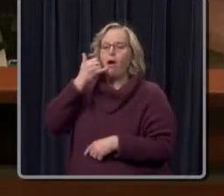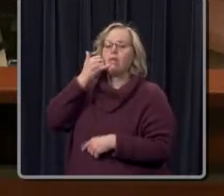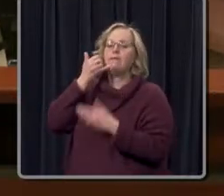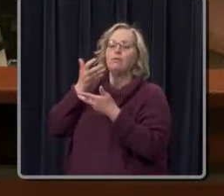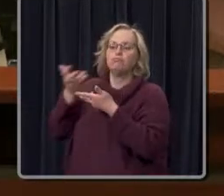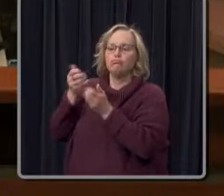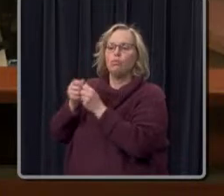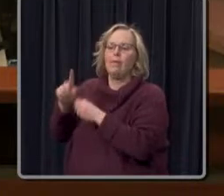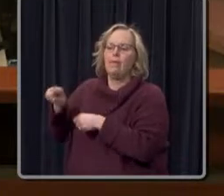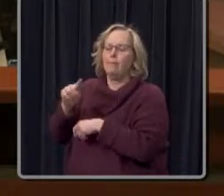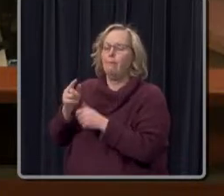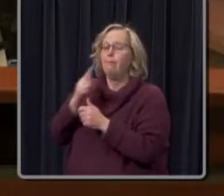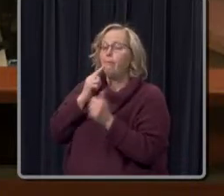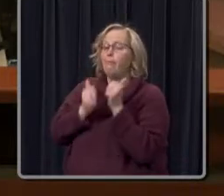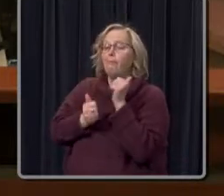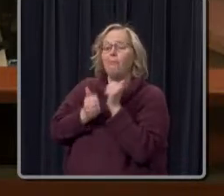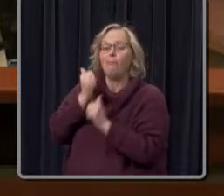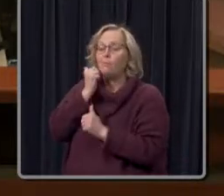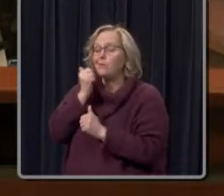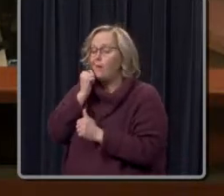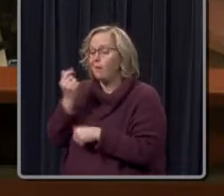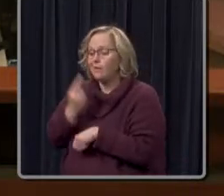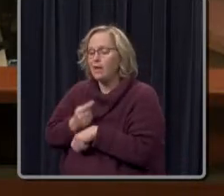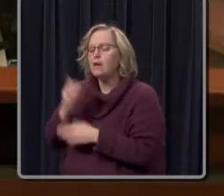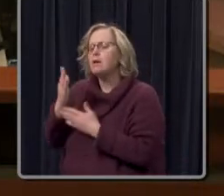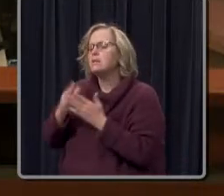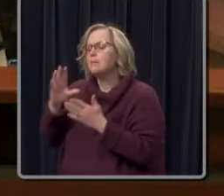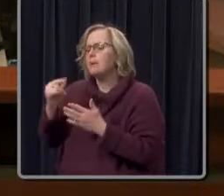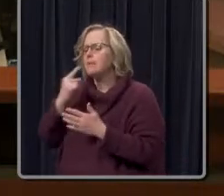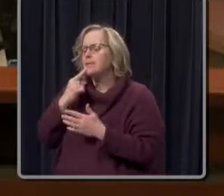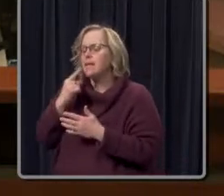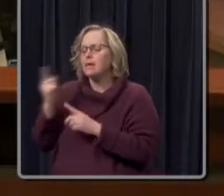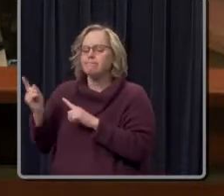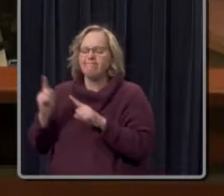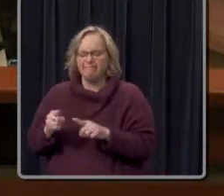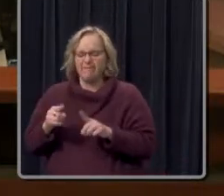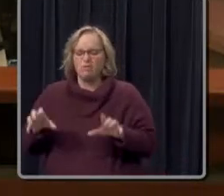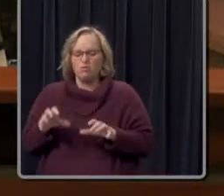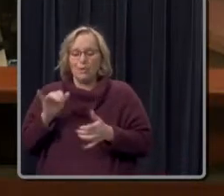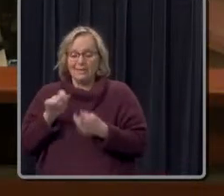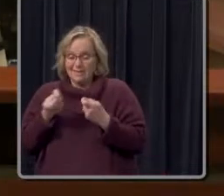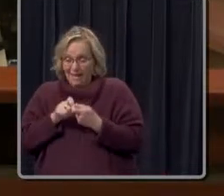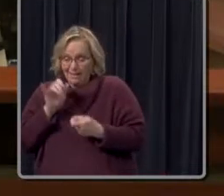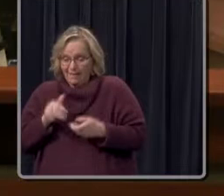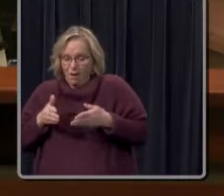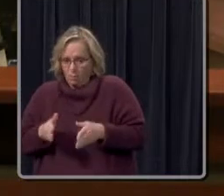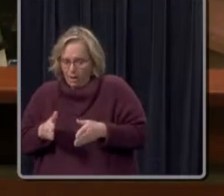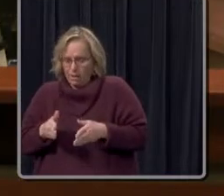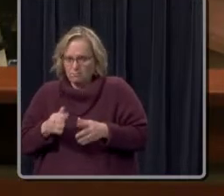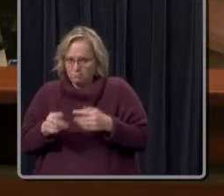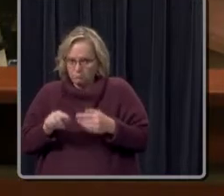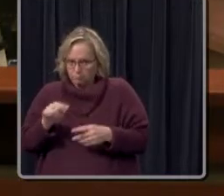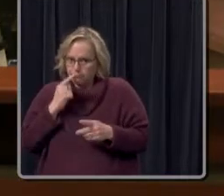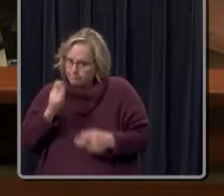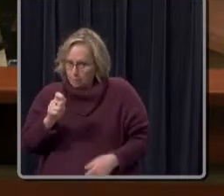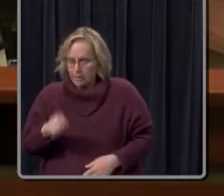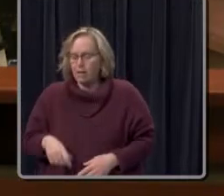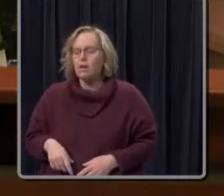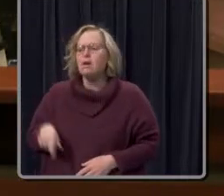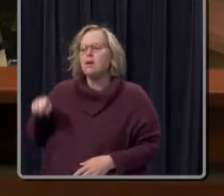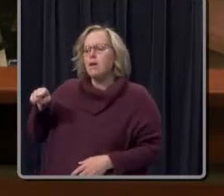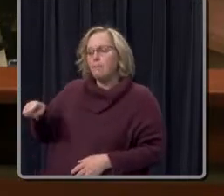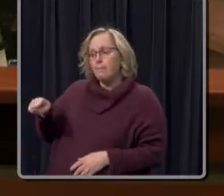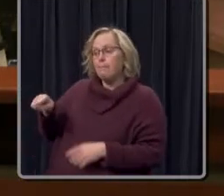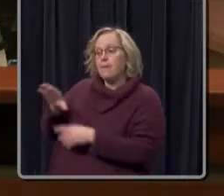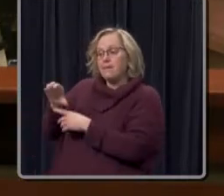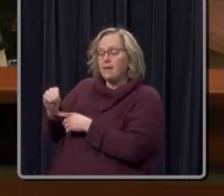day. So whereas some companies we work with, they come and say this is exactly how you have to do it. They're really a company that's nimble with us as we get feedback